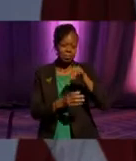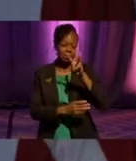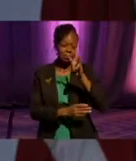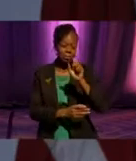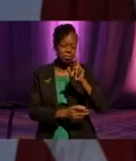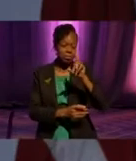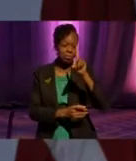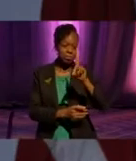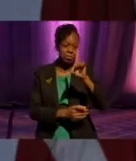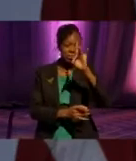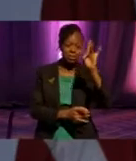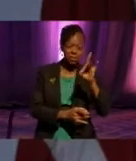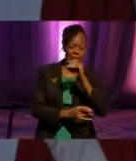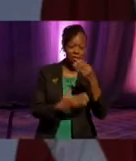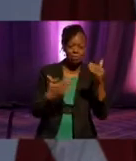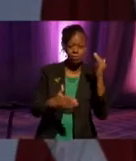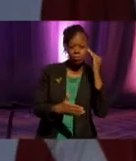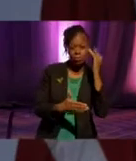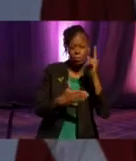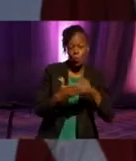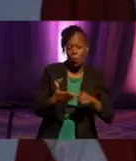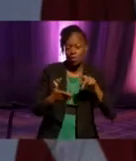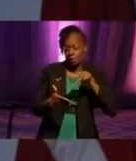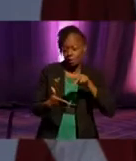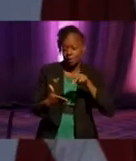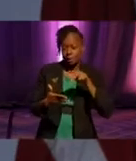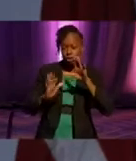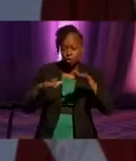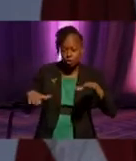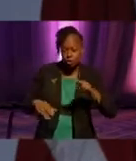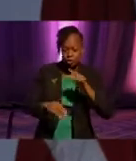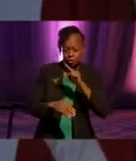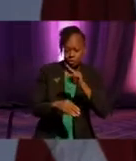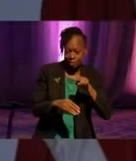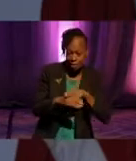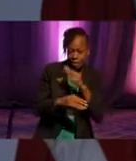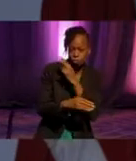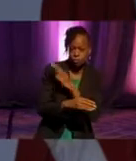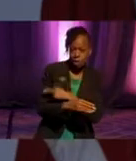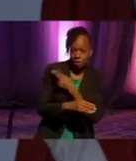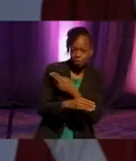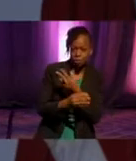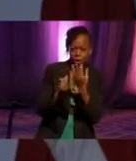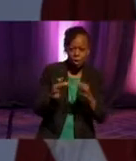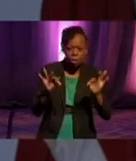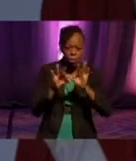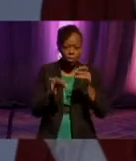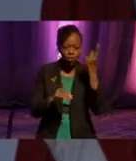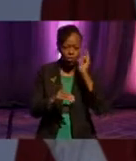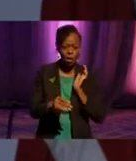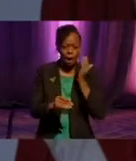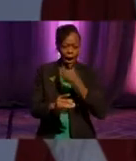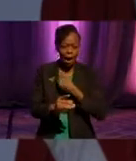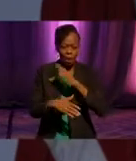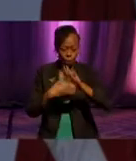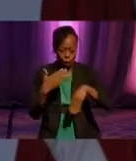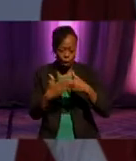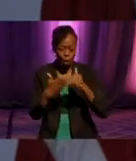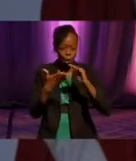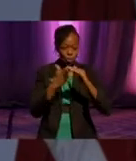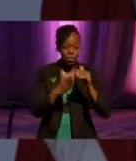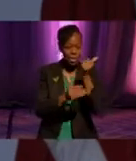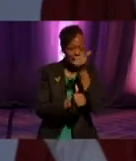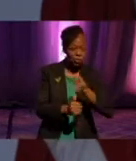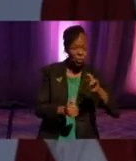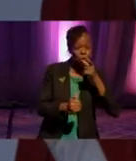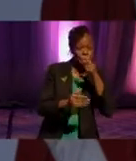what Children's National means to our entire city. I want to thank everyone who came to the table to get this partnership